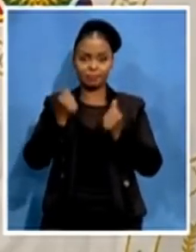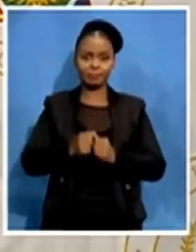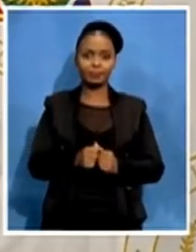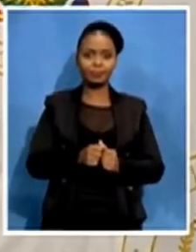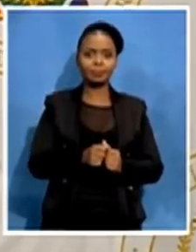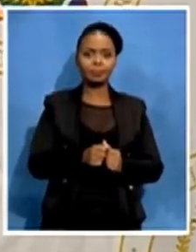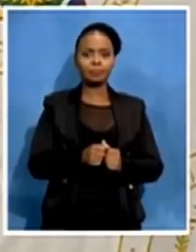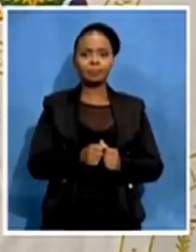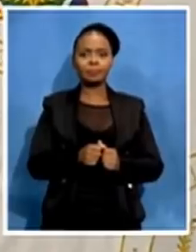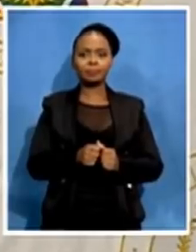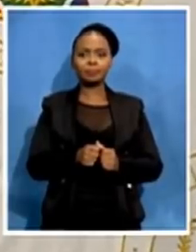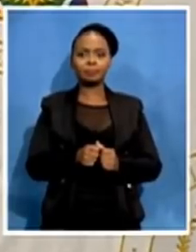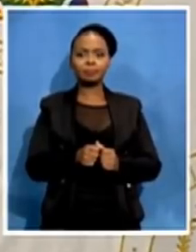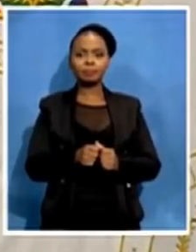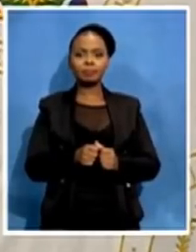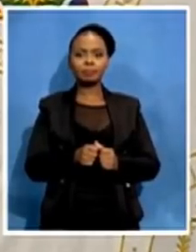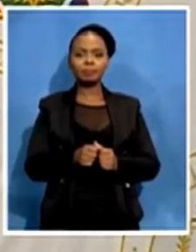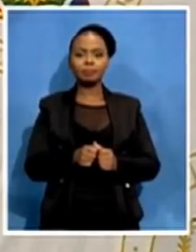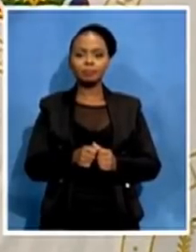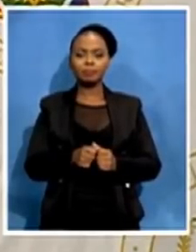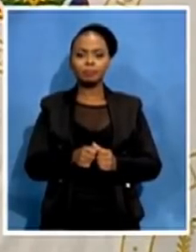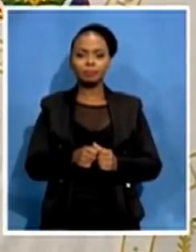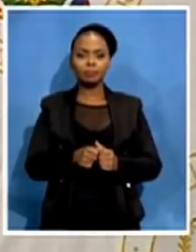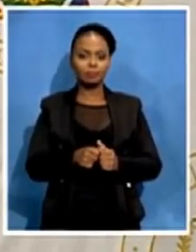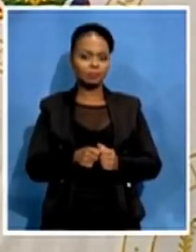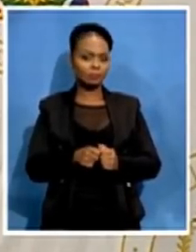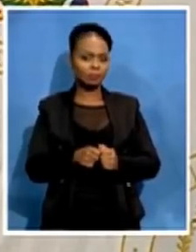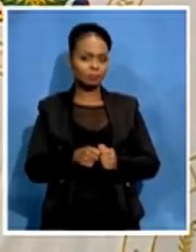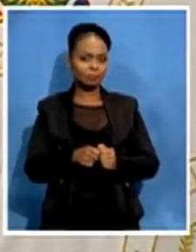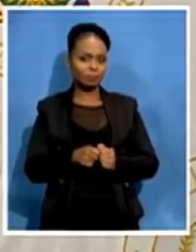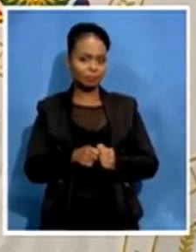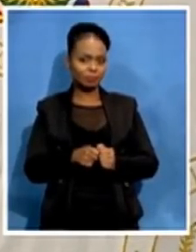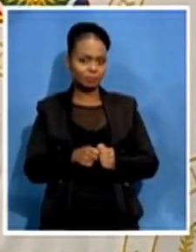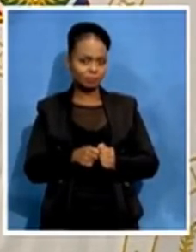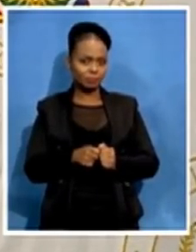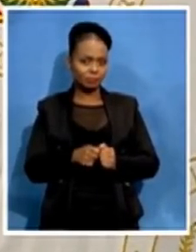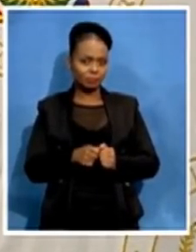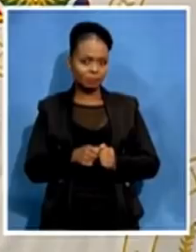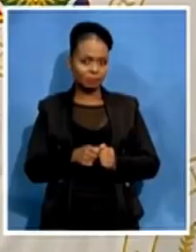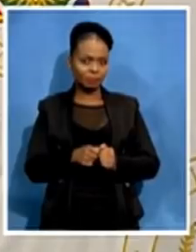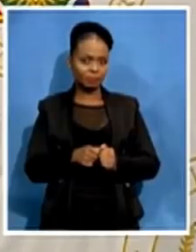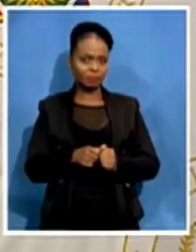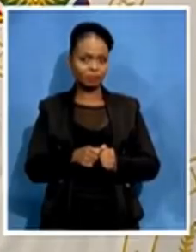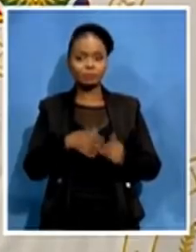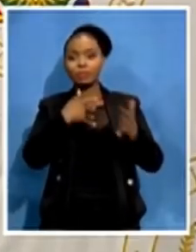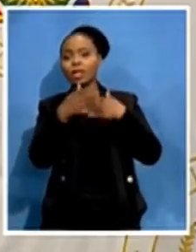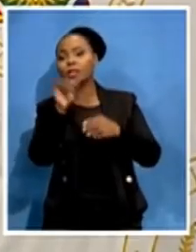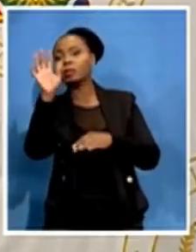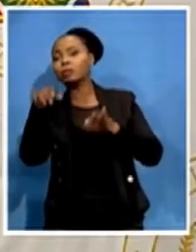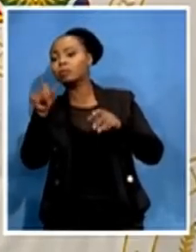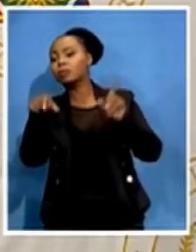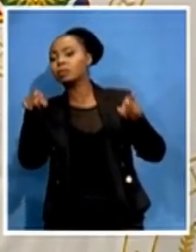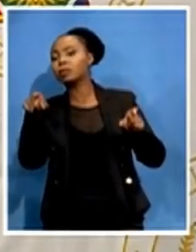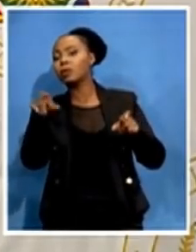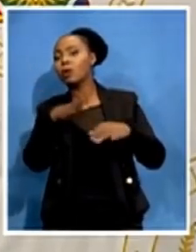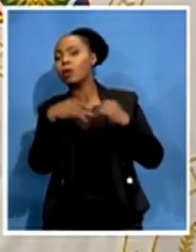Back to you, ma'am. Can I check with the colleagues online first? I don't see any hand. Colleagues, you'll indicate if you want to ask. I don't want you to feel that